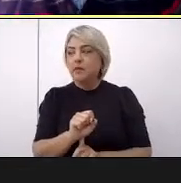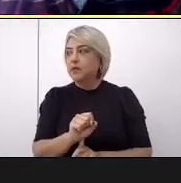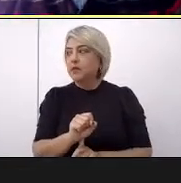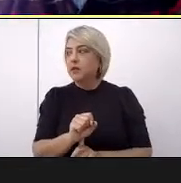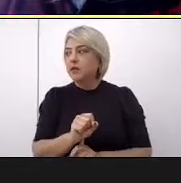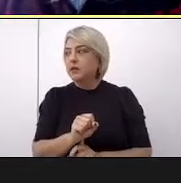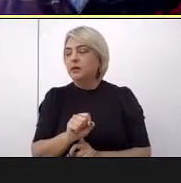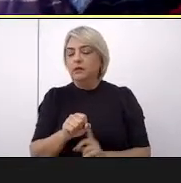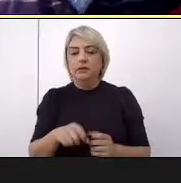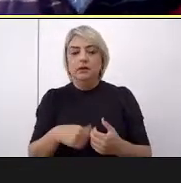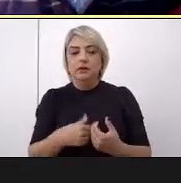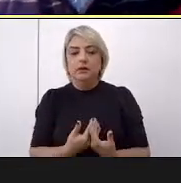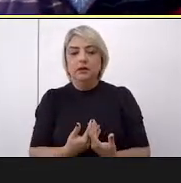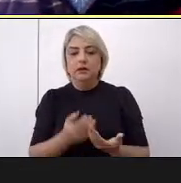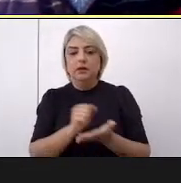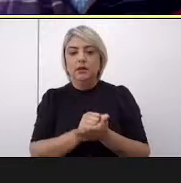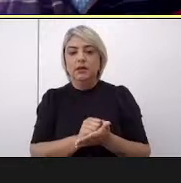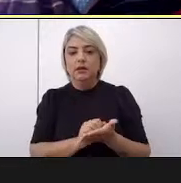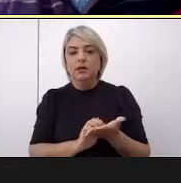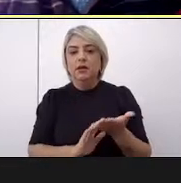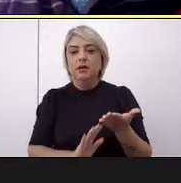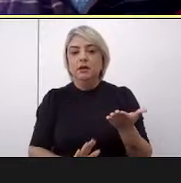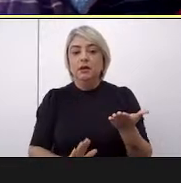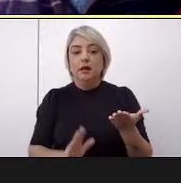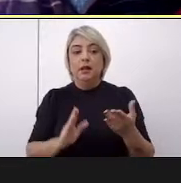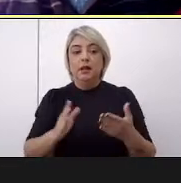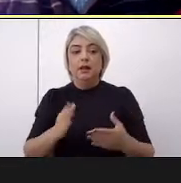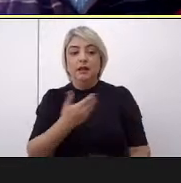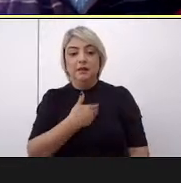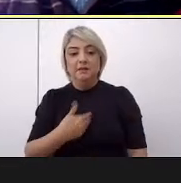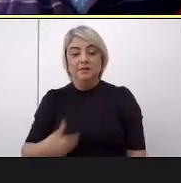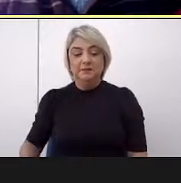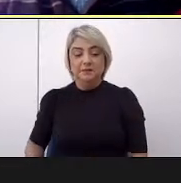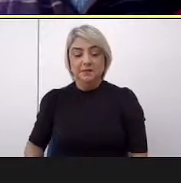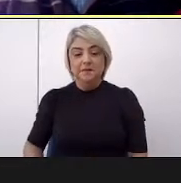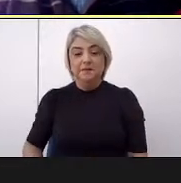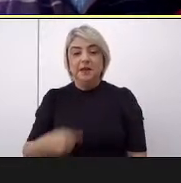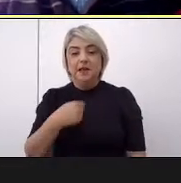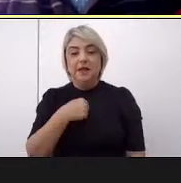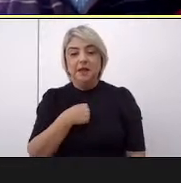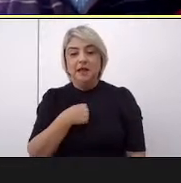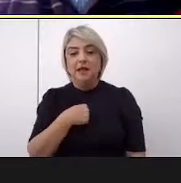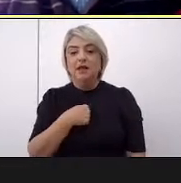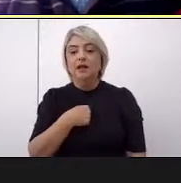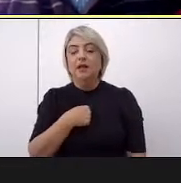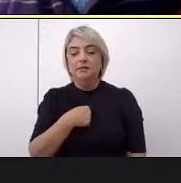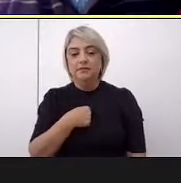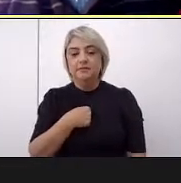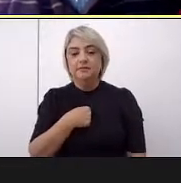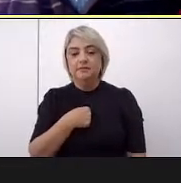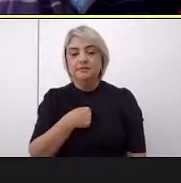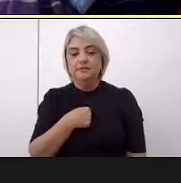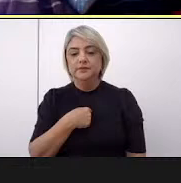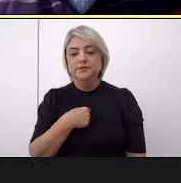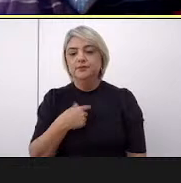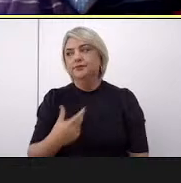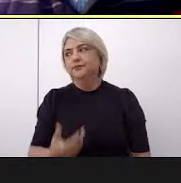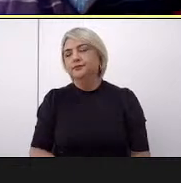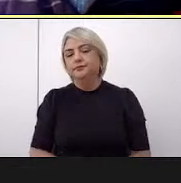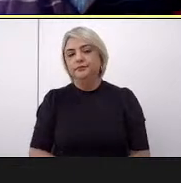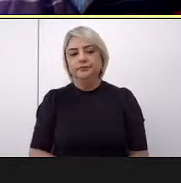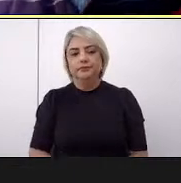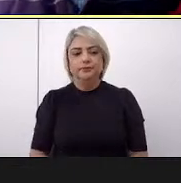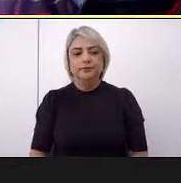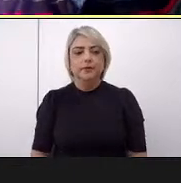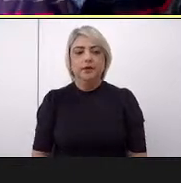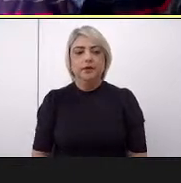with Cécile Vigour. So I'm from Grenoble, and my colleague Cécile Vigour is from Bordeaux. And this